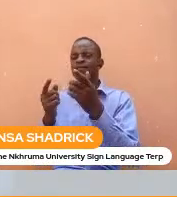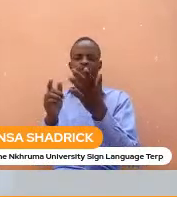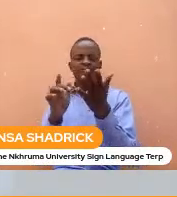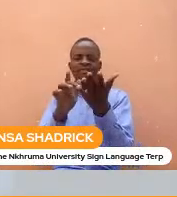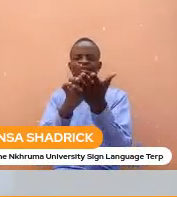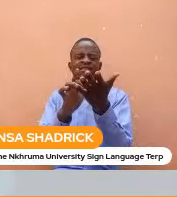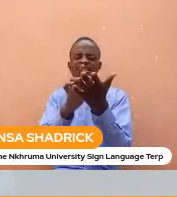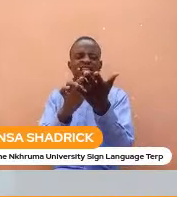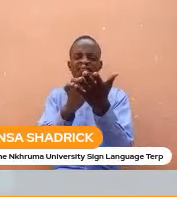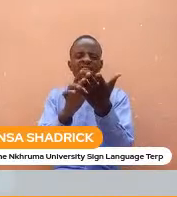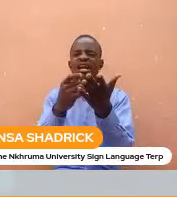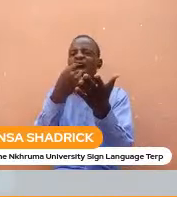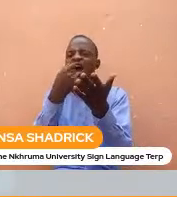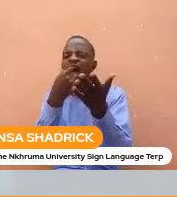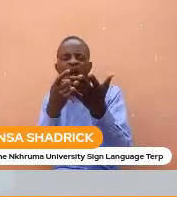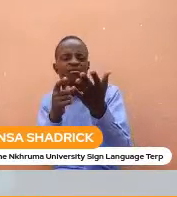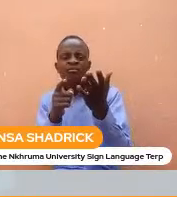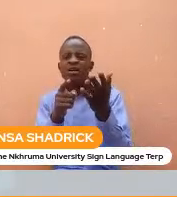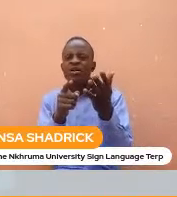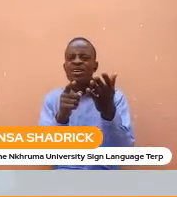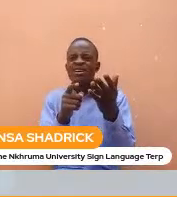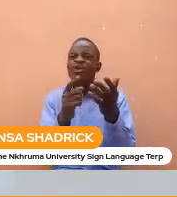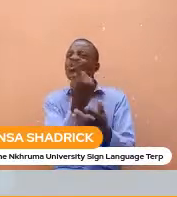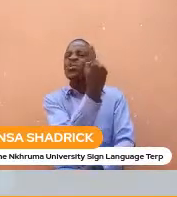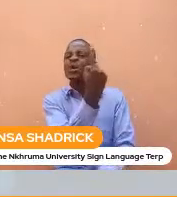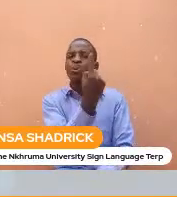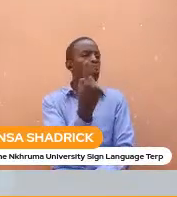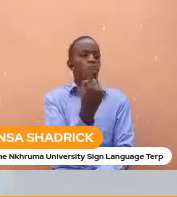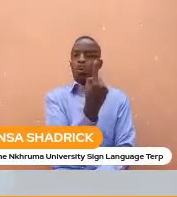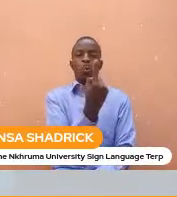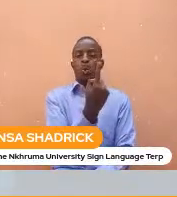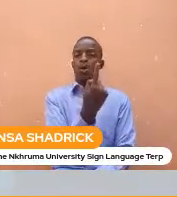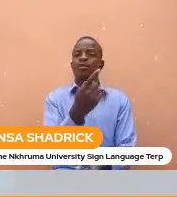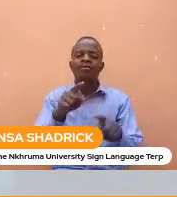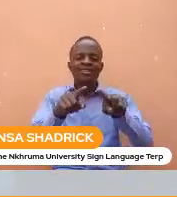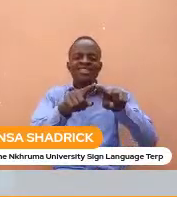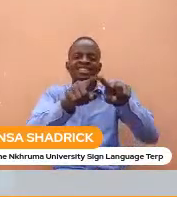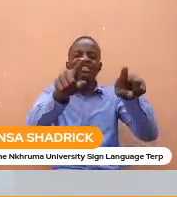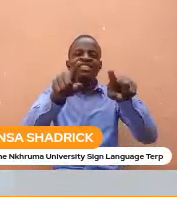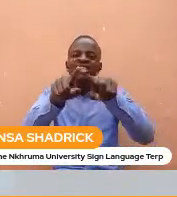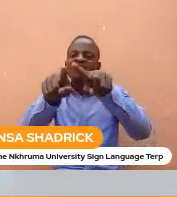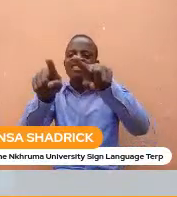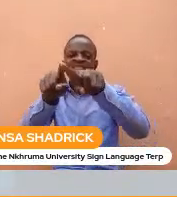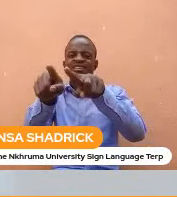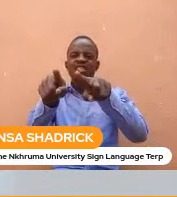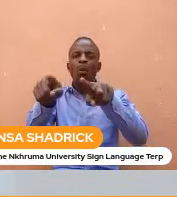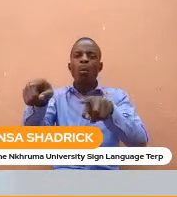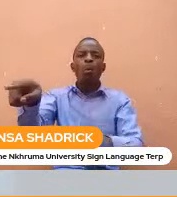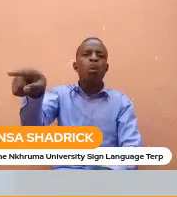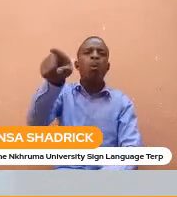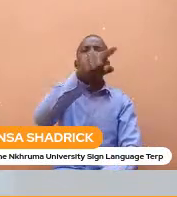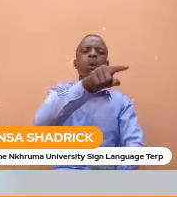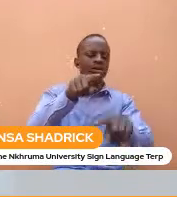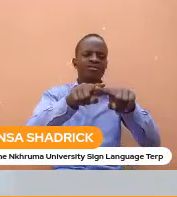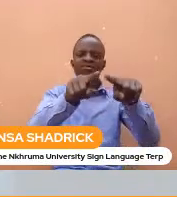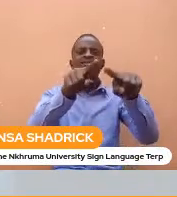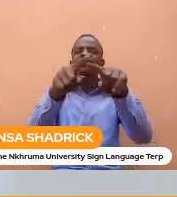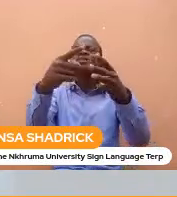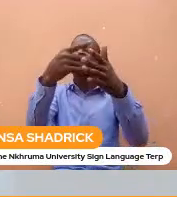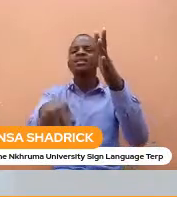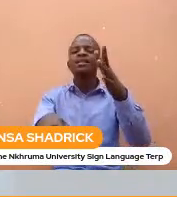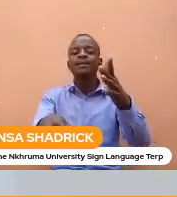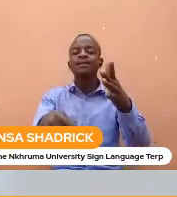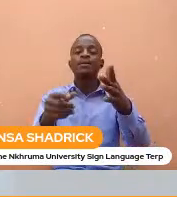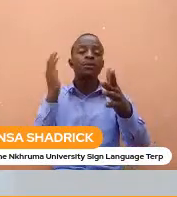already spoken about these being methods or devices. So what are the available types of contraceptives that the